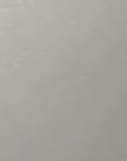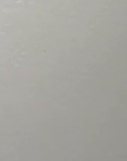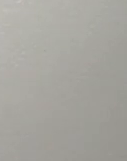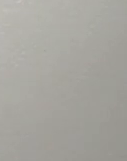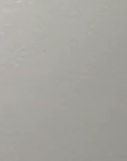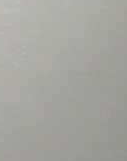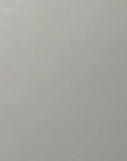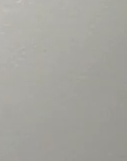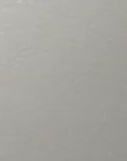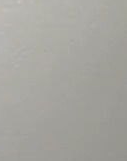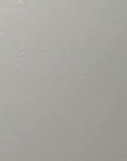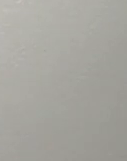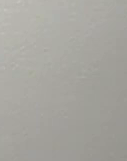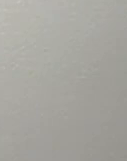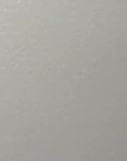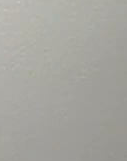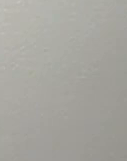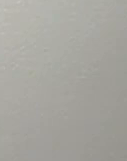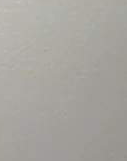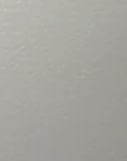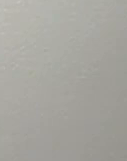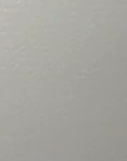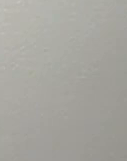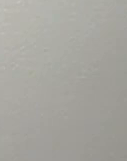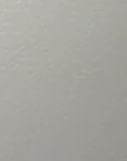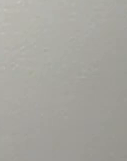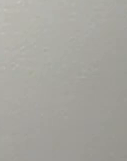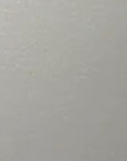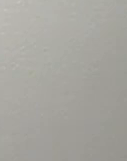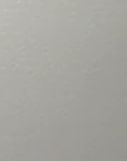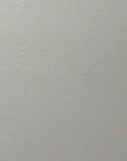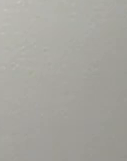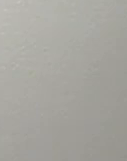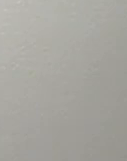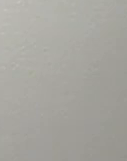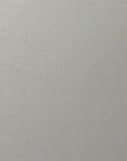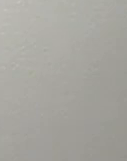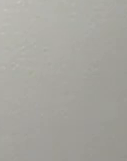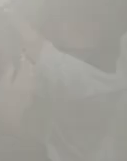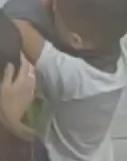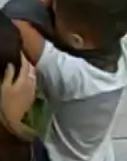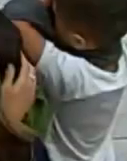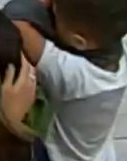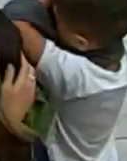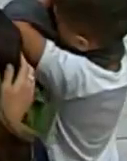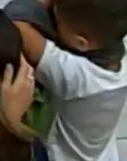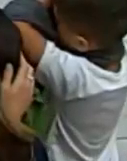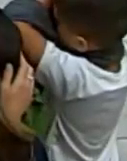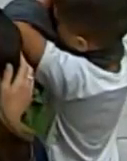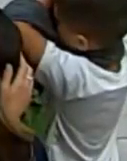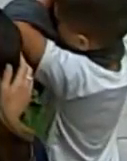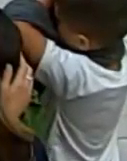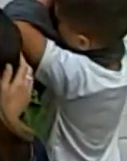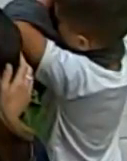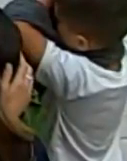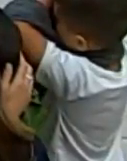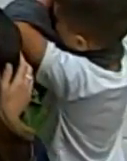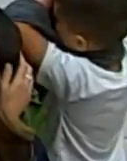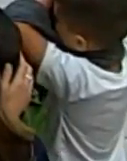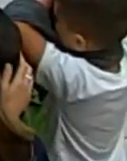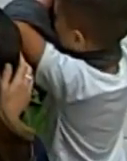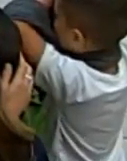Lord Jesus, we plead for the power that's in your blood. We ask, Lord, that you can be extending your